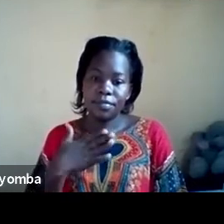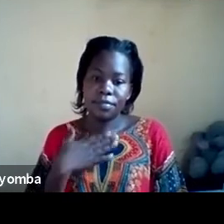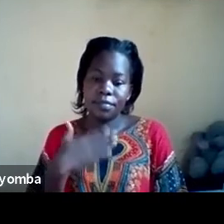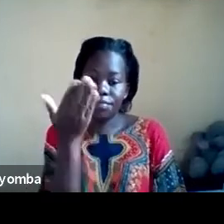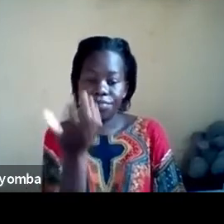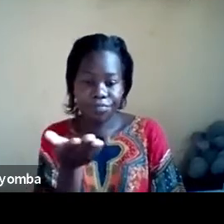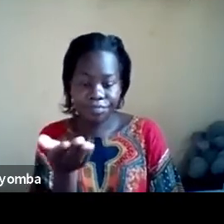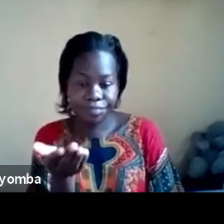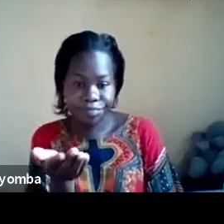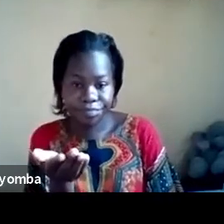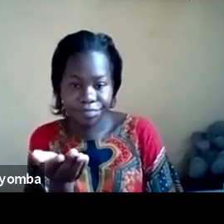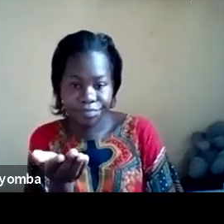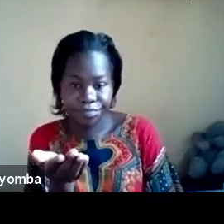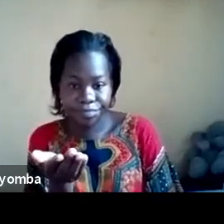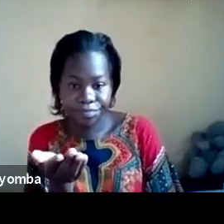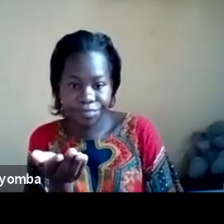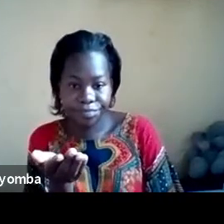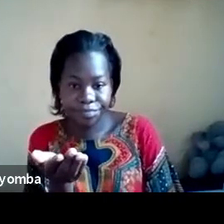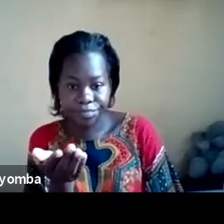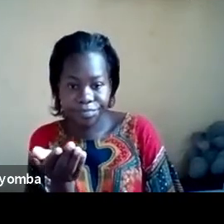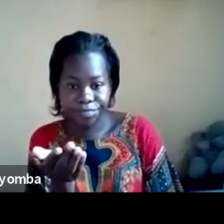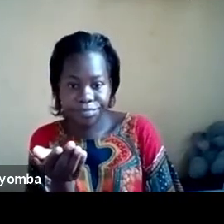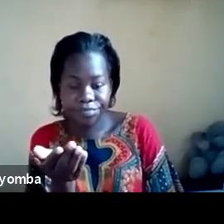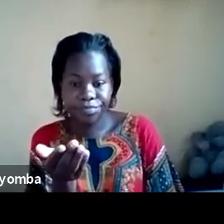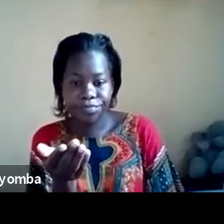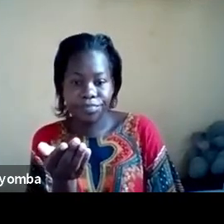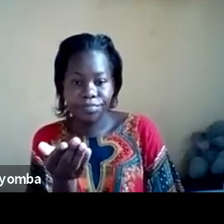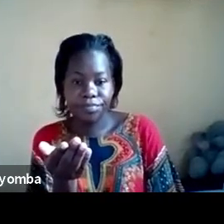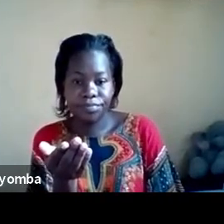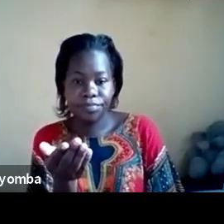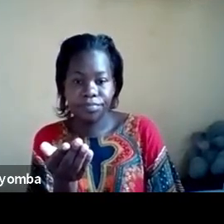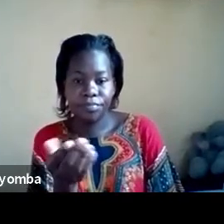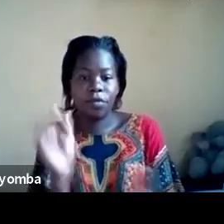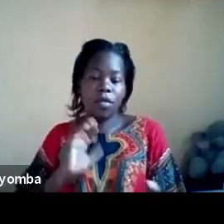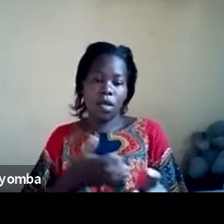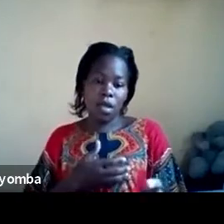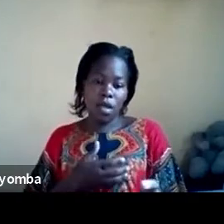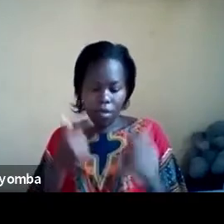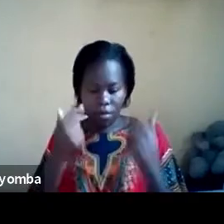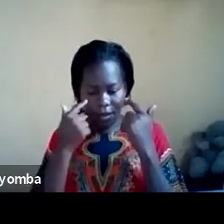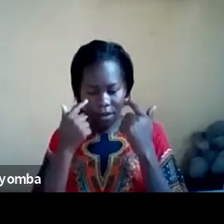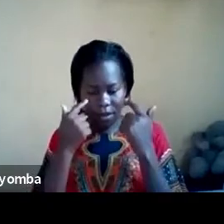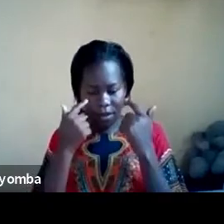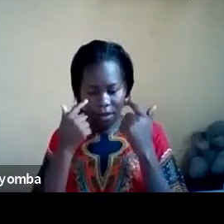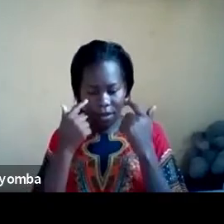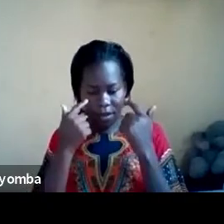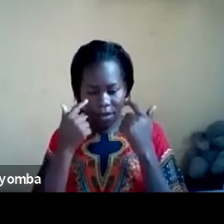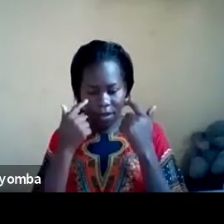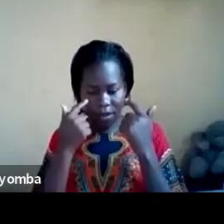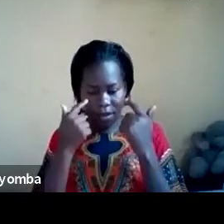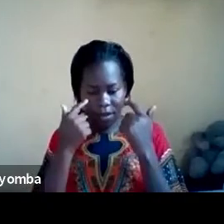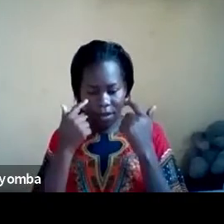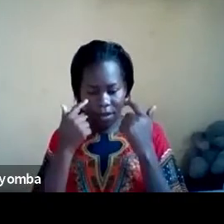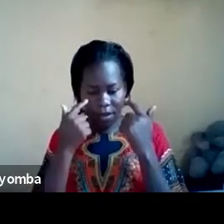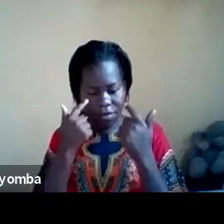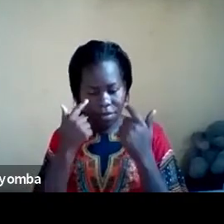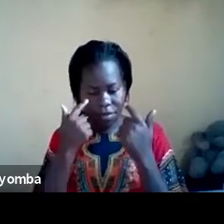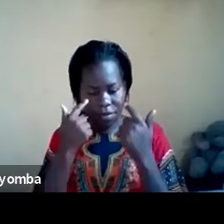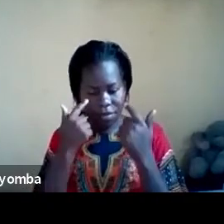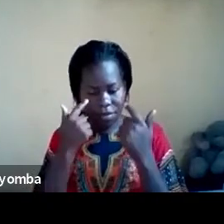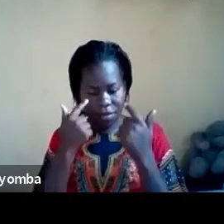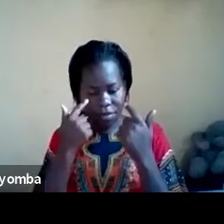that from our side, as we sit and collaborate with public, private sector, mobilize